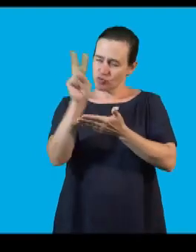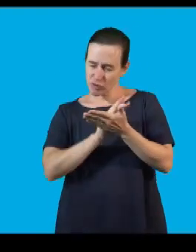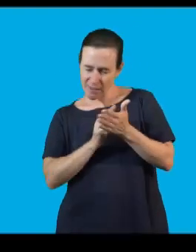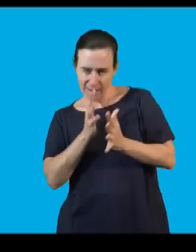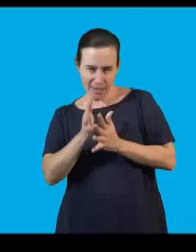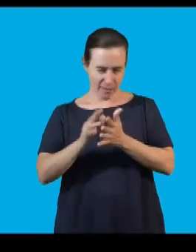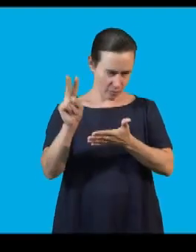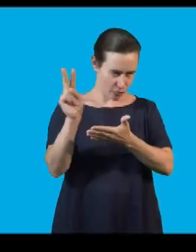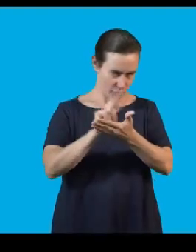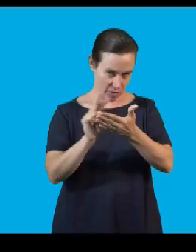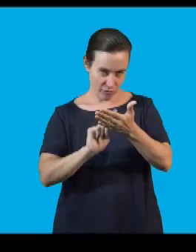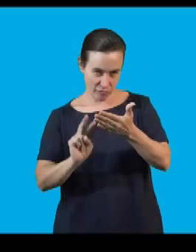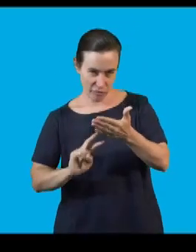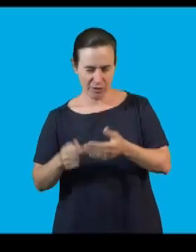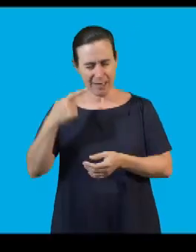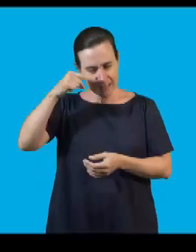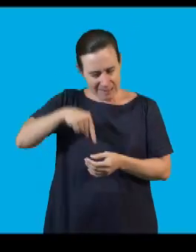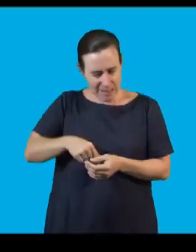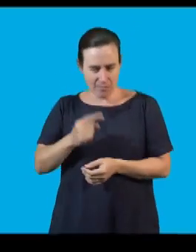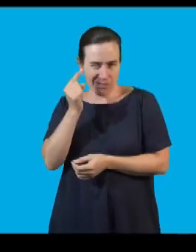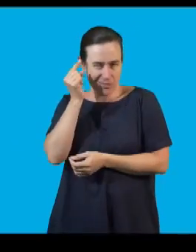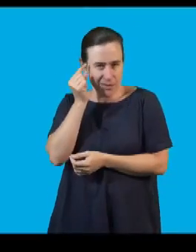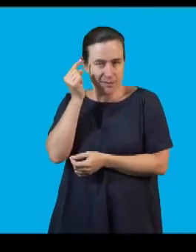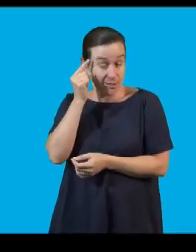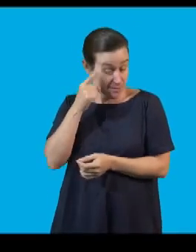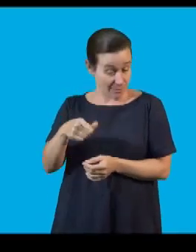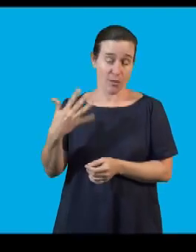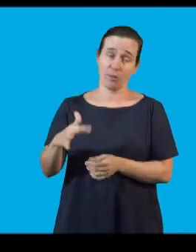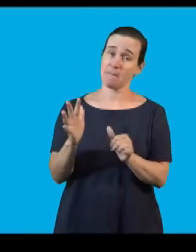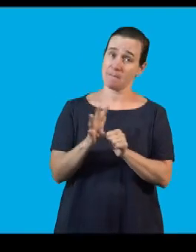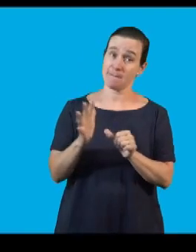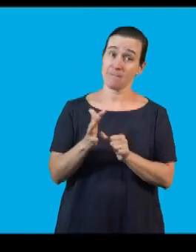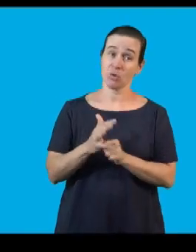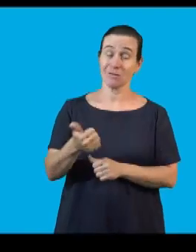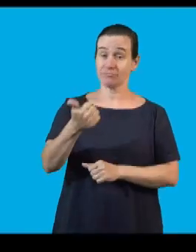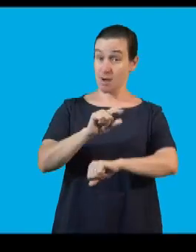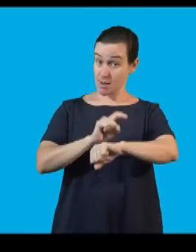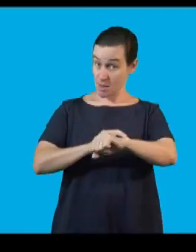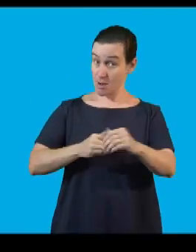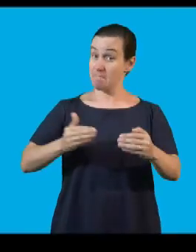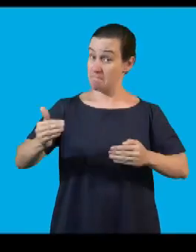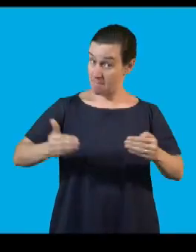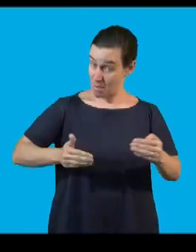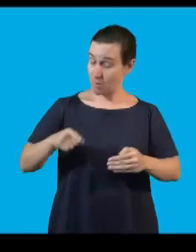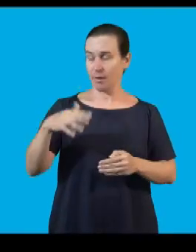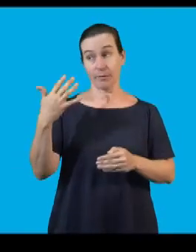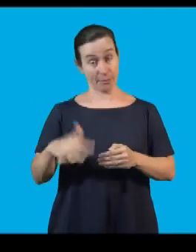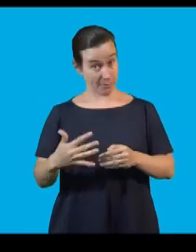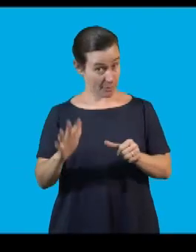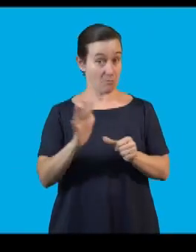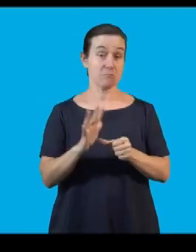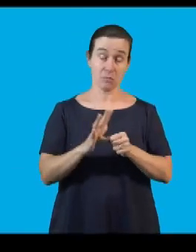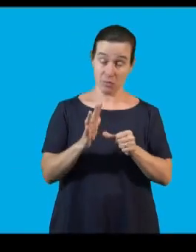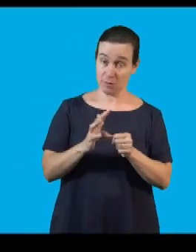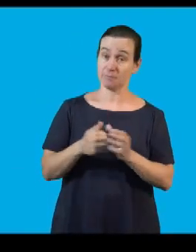read your cartoon very clearly, all right. Critical thinking skills are essential. Remember, your time management in exams